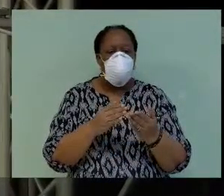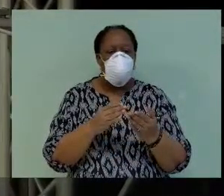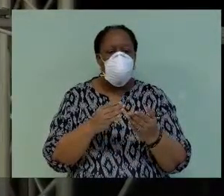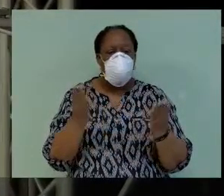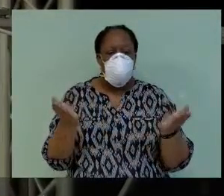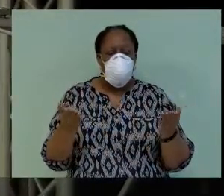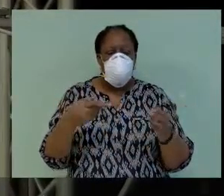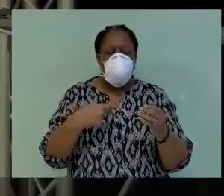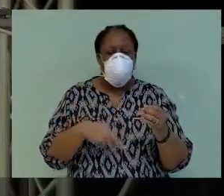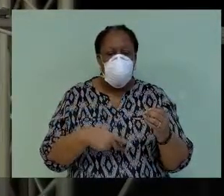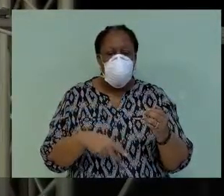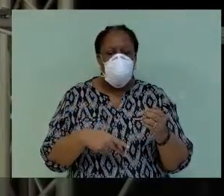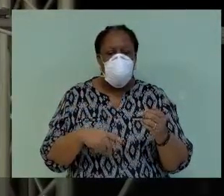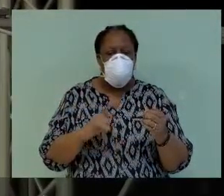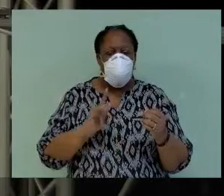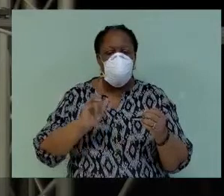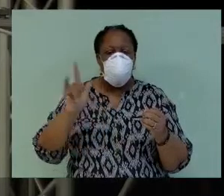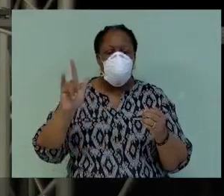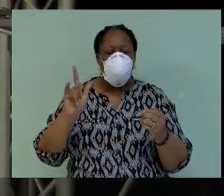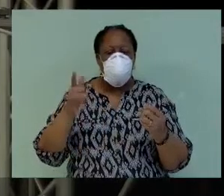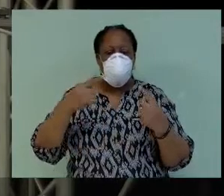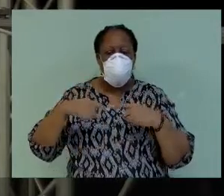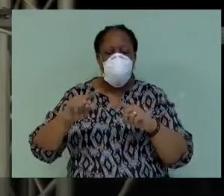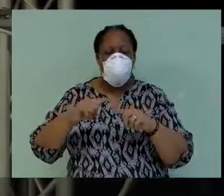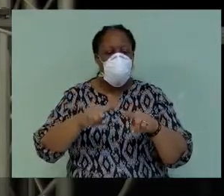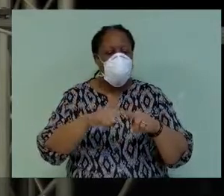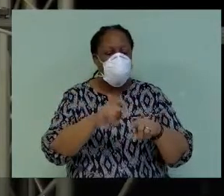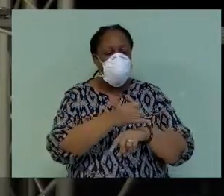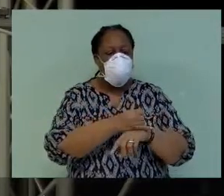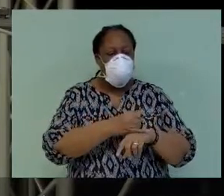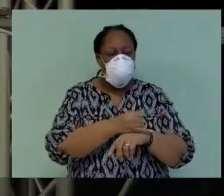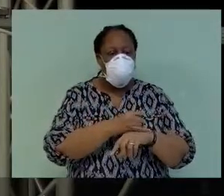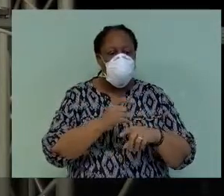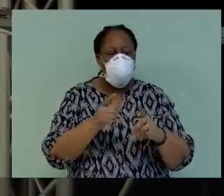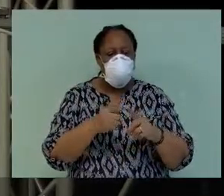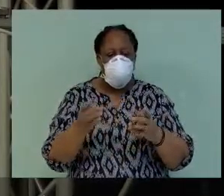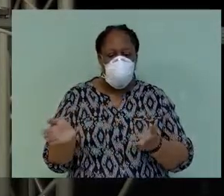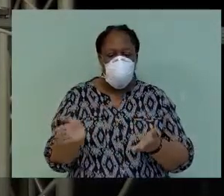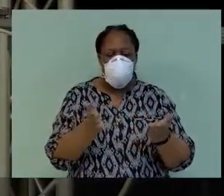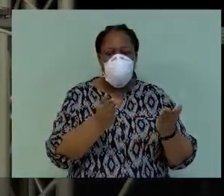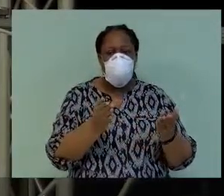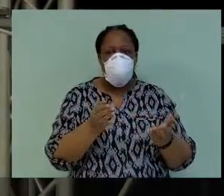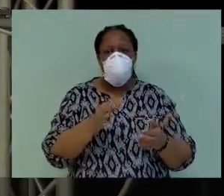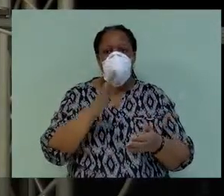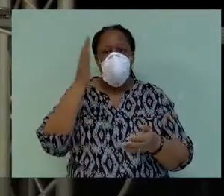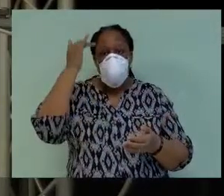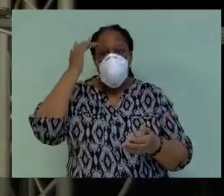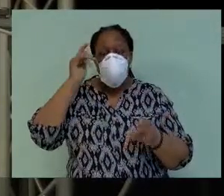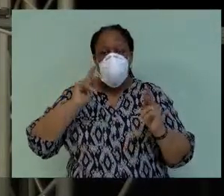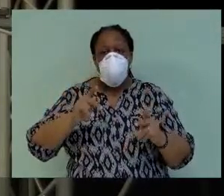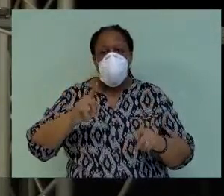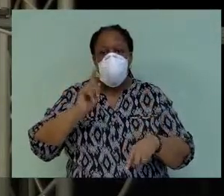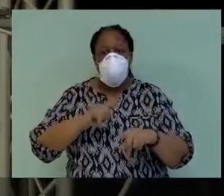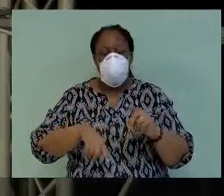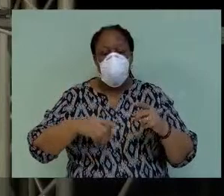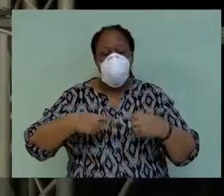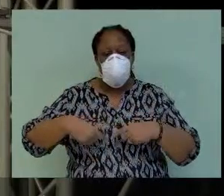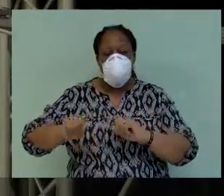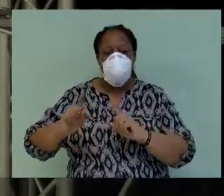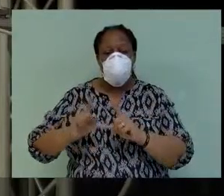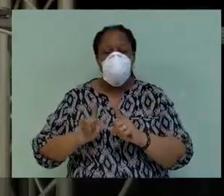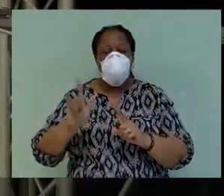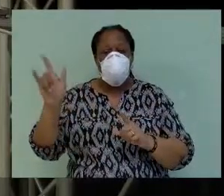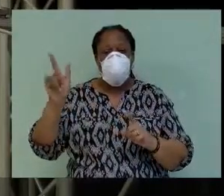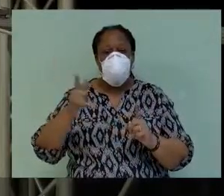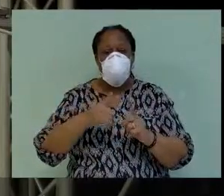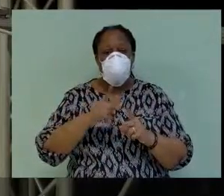to in the Virgin Islands. I'm sure I'm not alone. Why won't people who want to leave can't leave if the